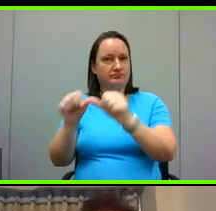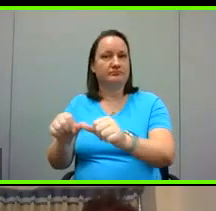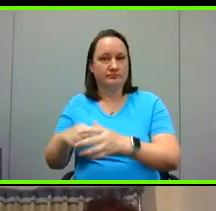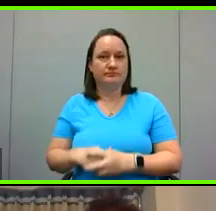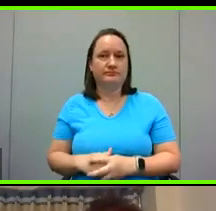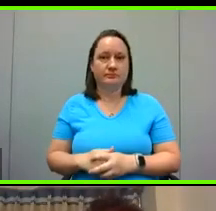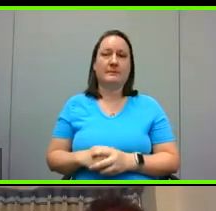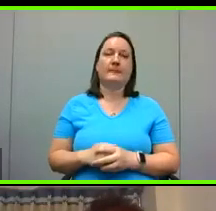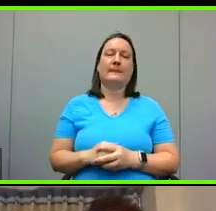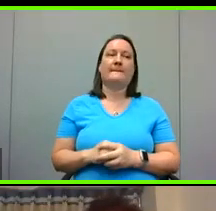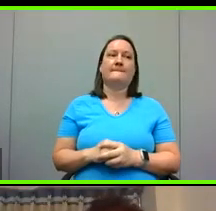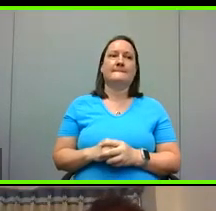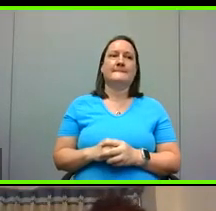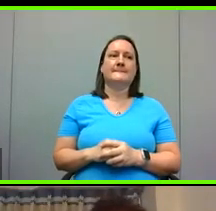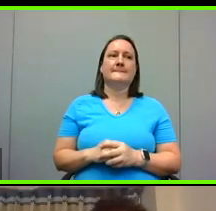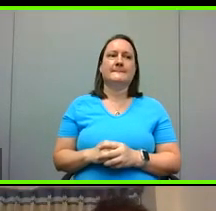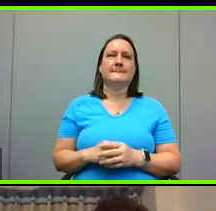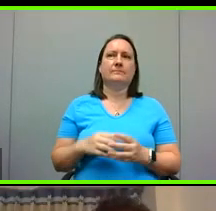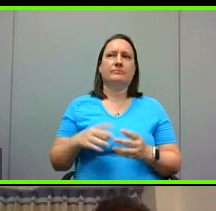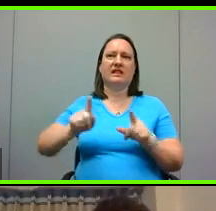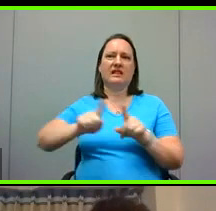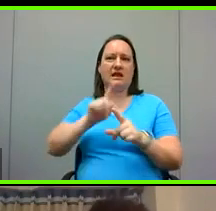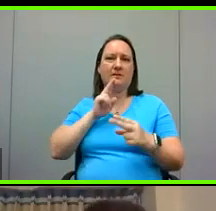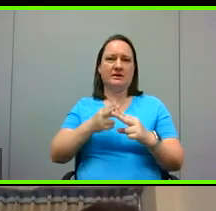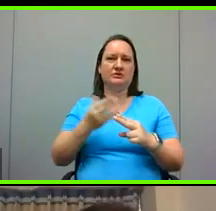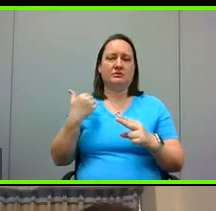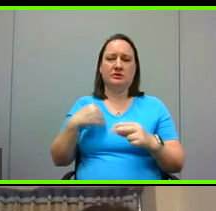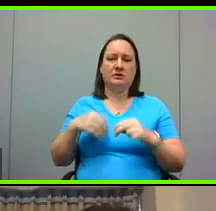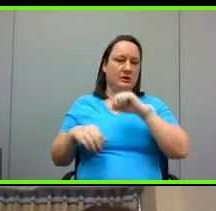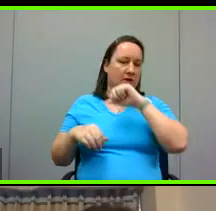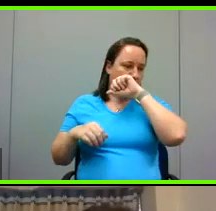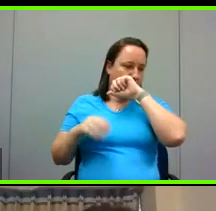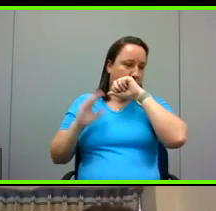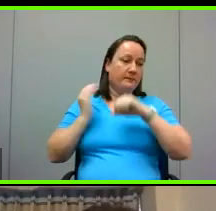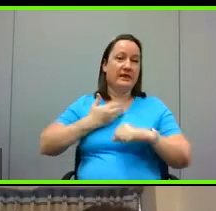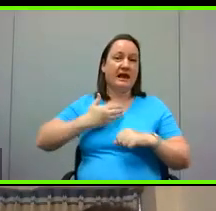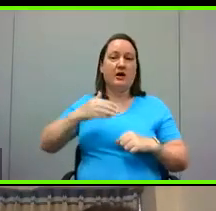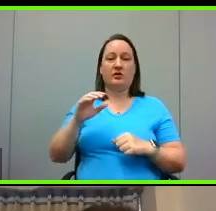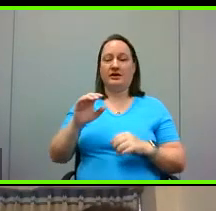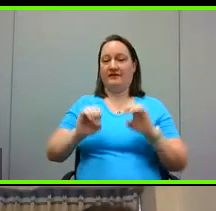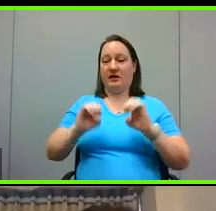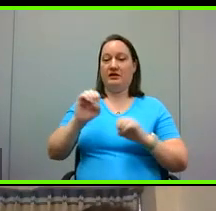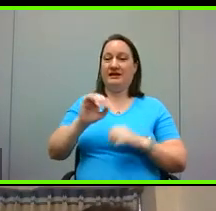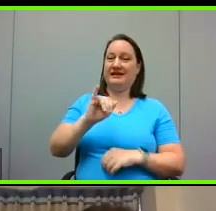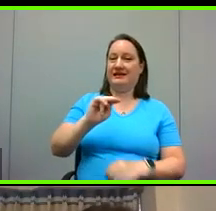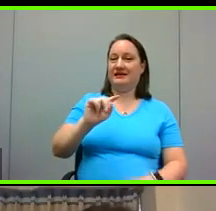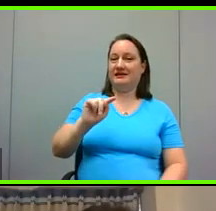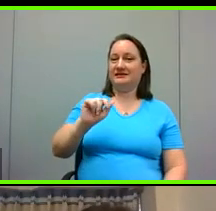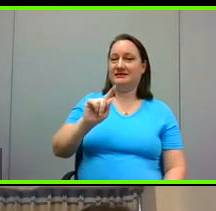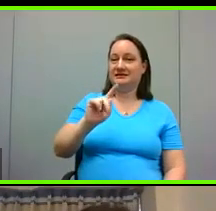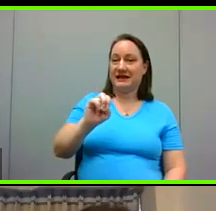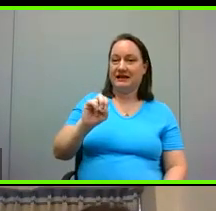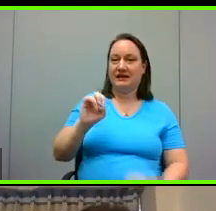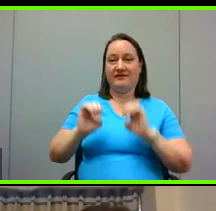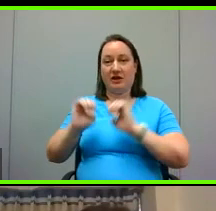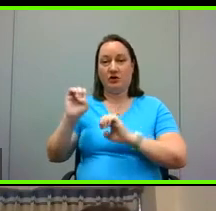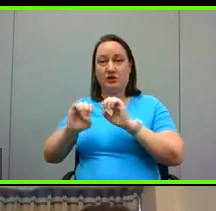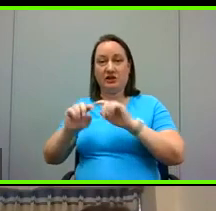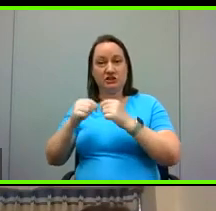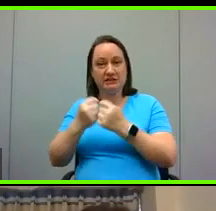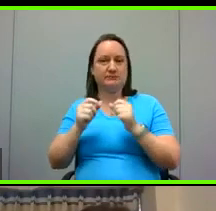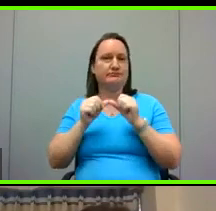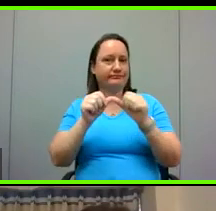And as I said, the vocational evaluation team at WWRC are going to work with us in our field to do referrals that